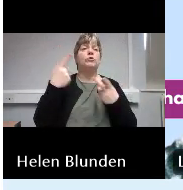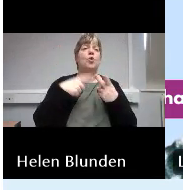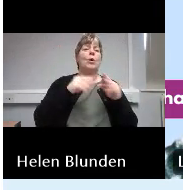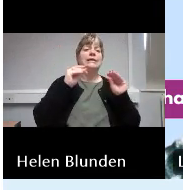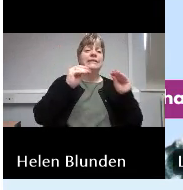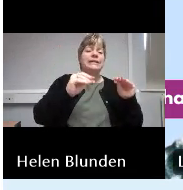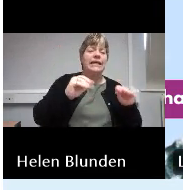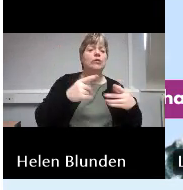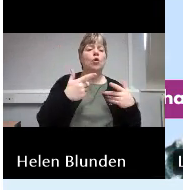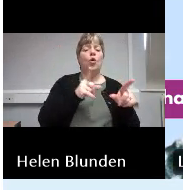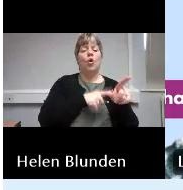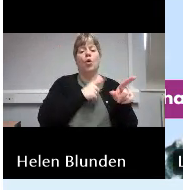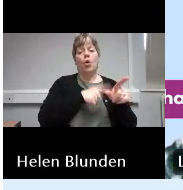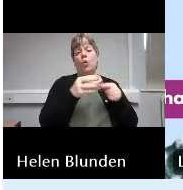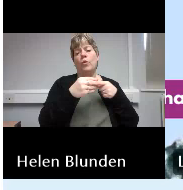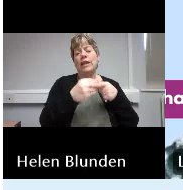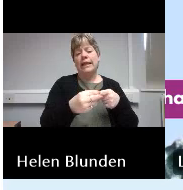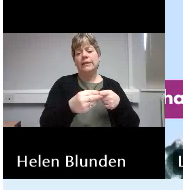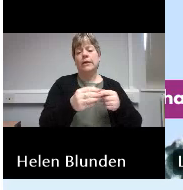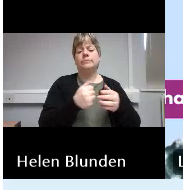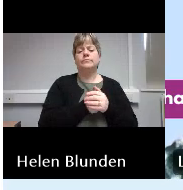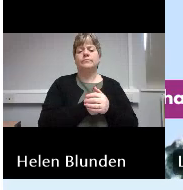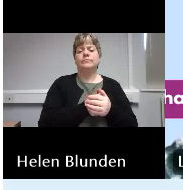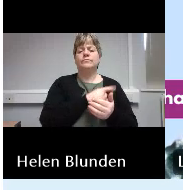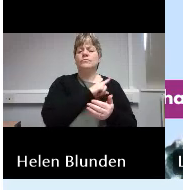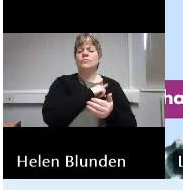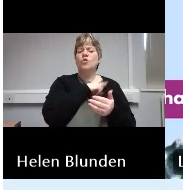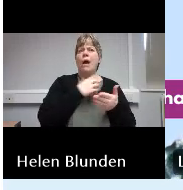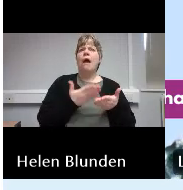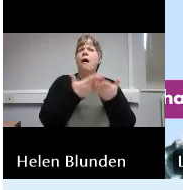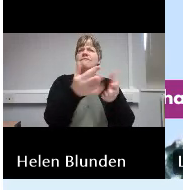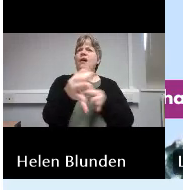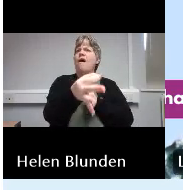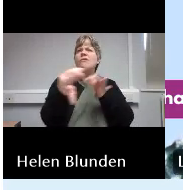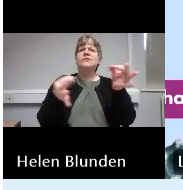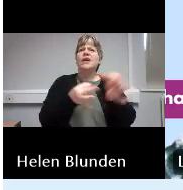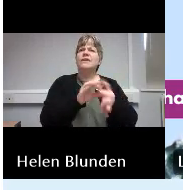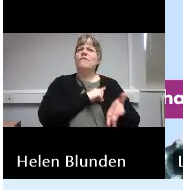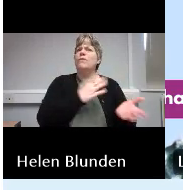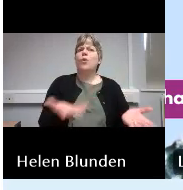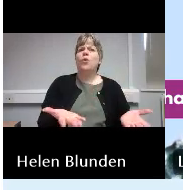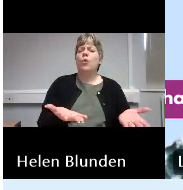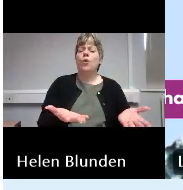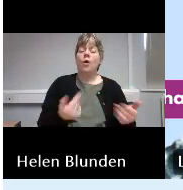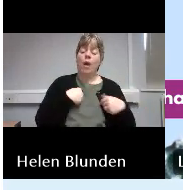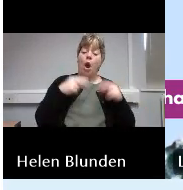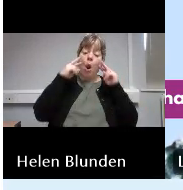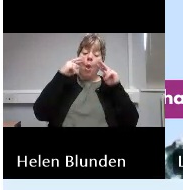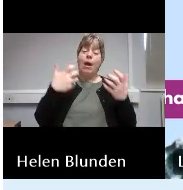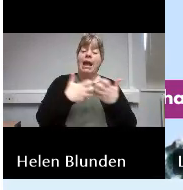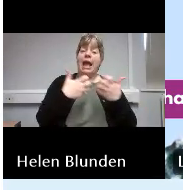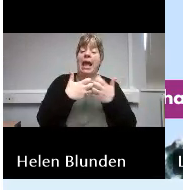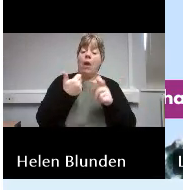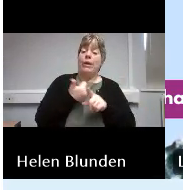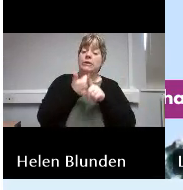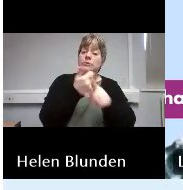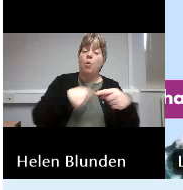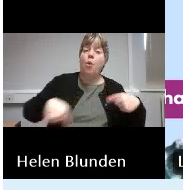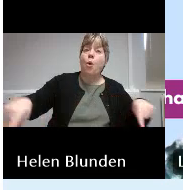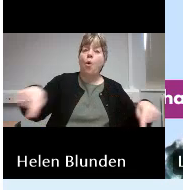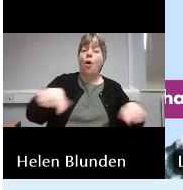leader. So why offer alternatives? What we're looking at is how we can really support and head off